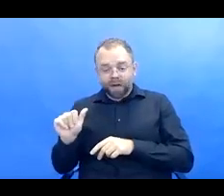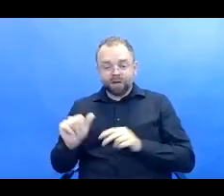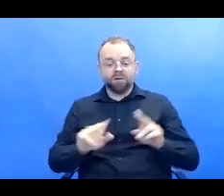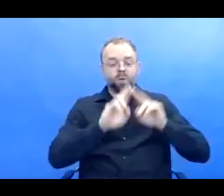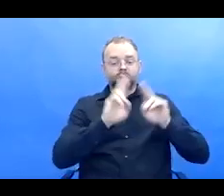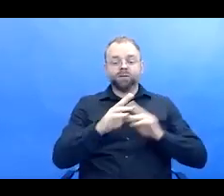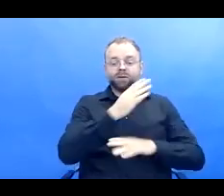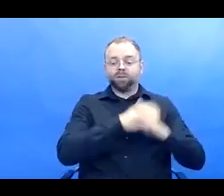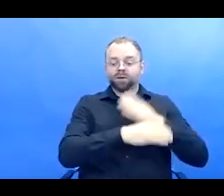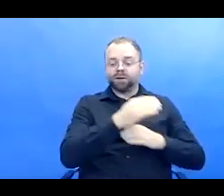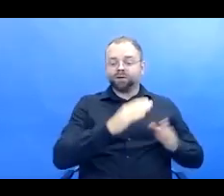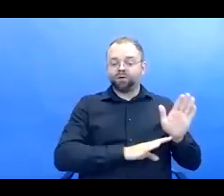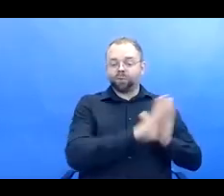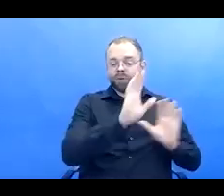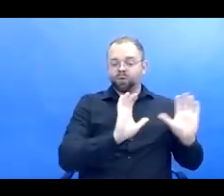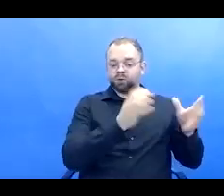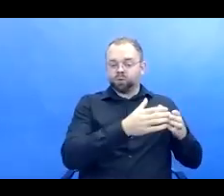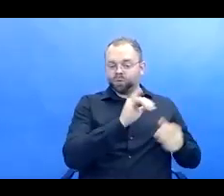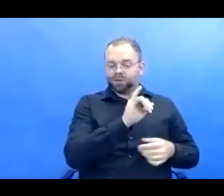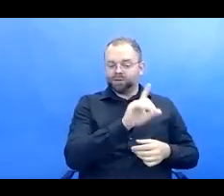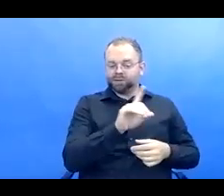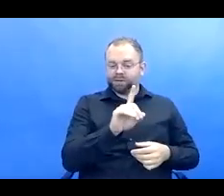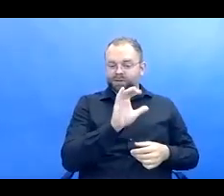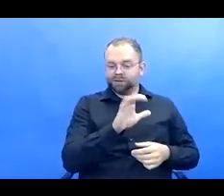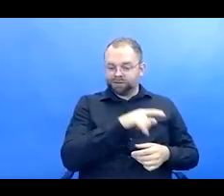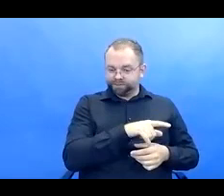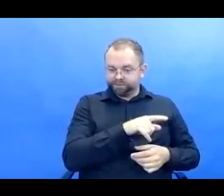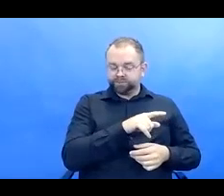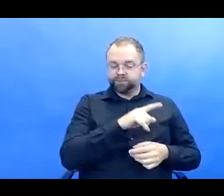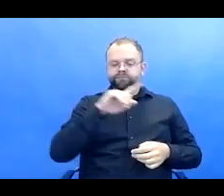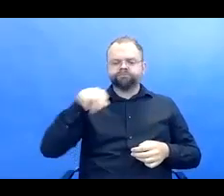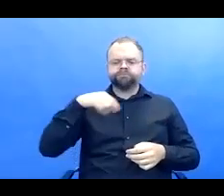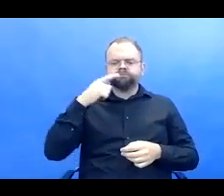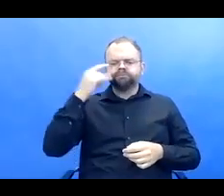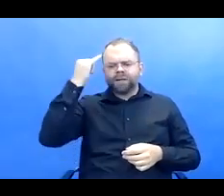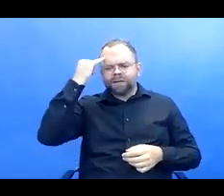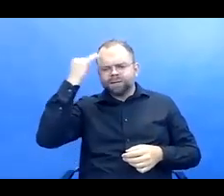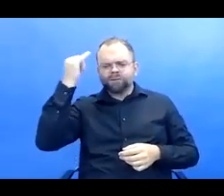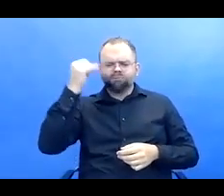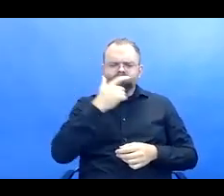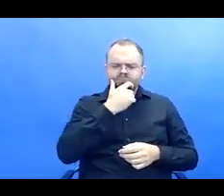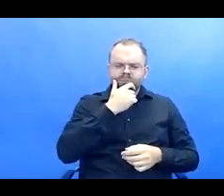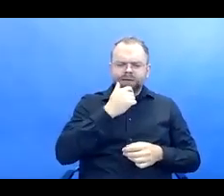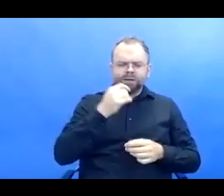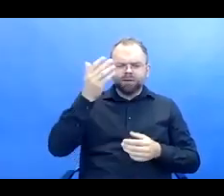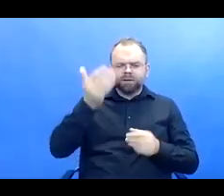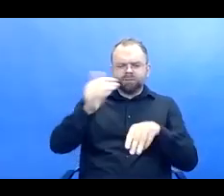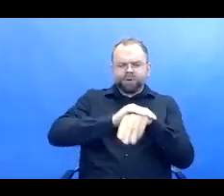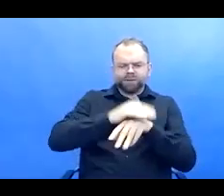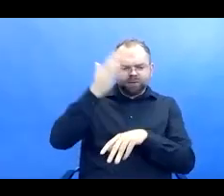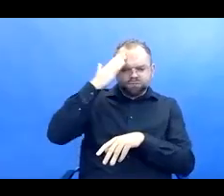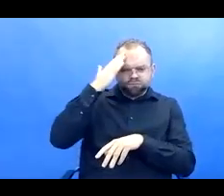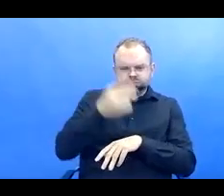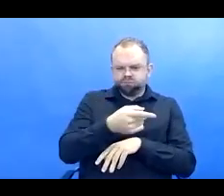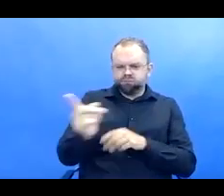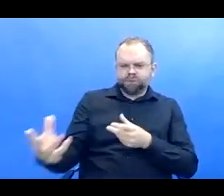to be inclusive in their immediate response. And that entails not just social protection, but social protection is one of the